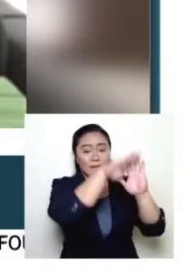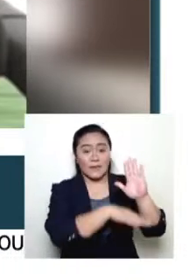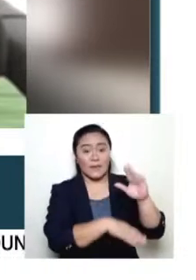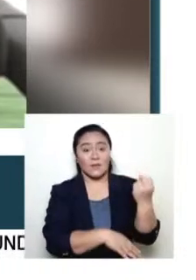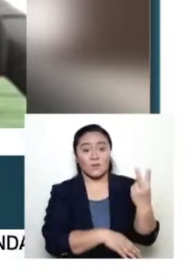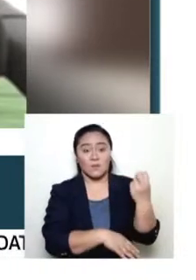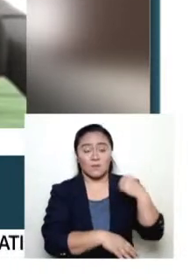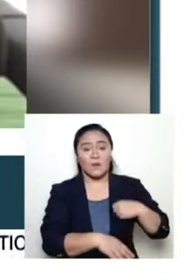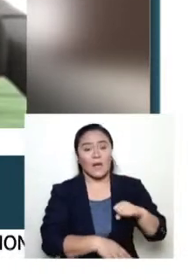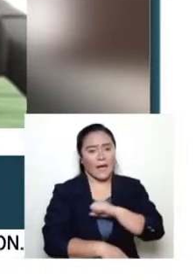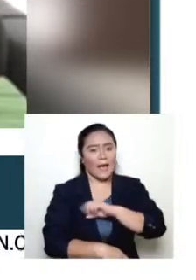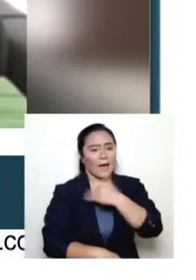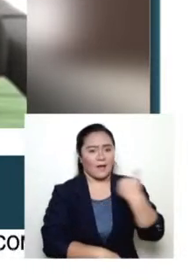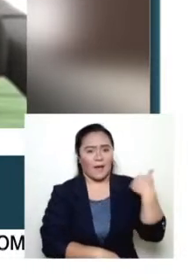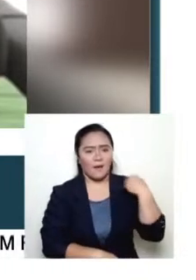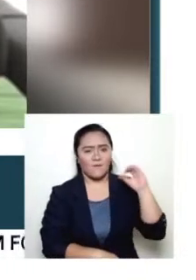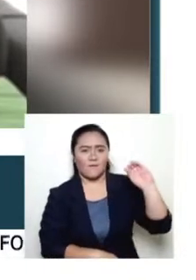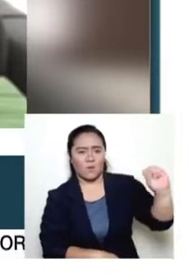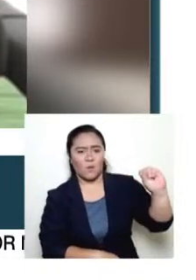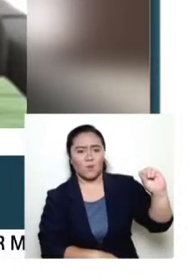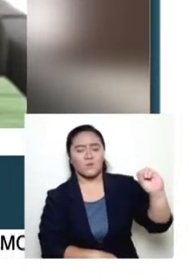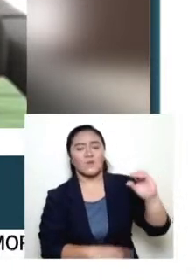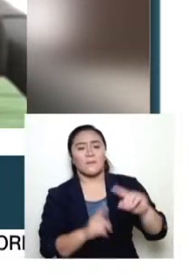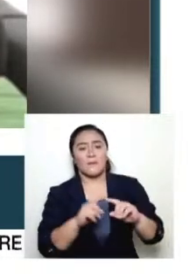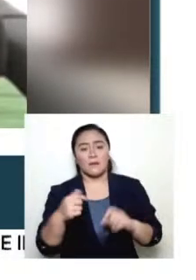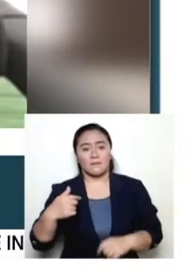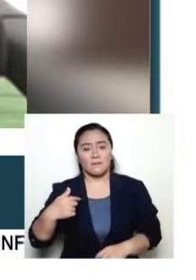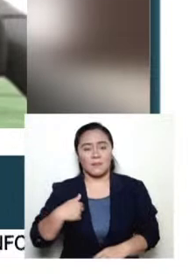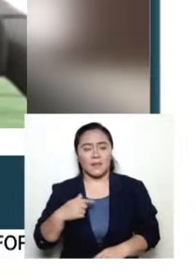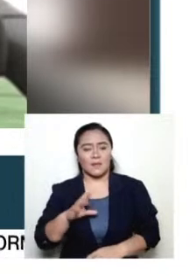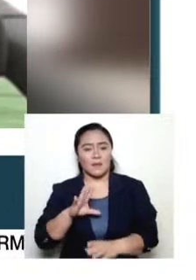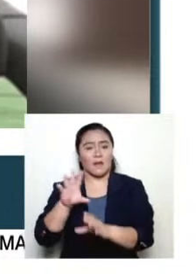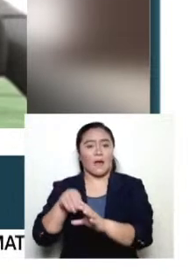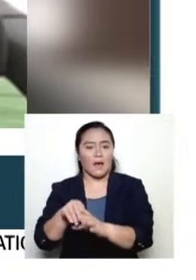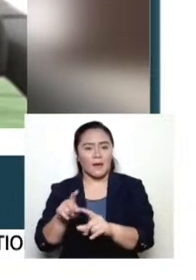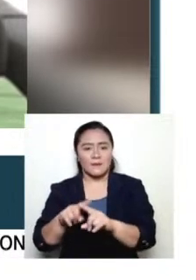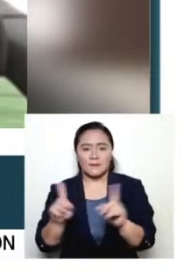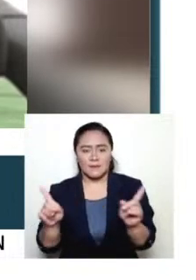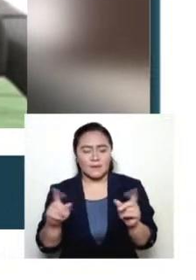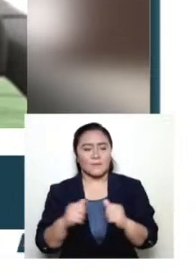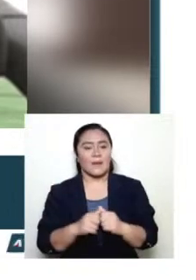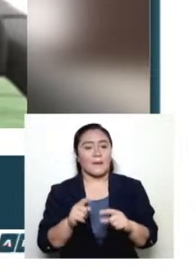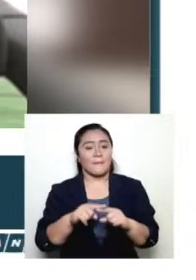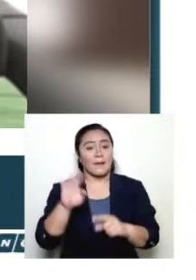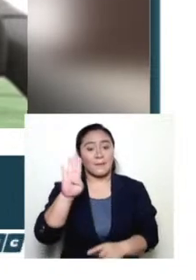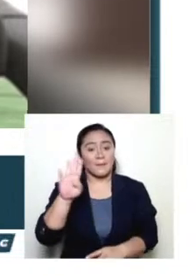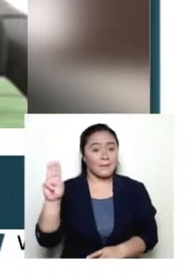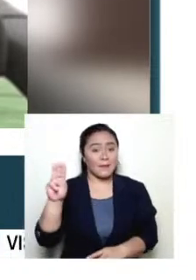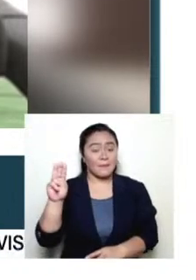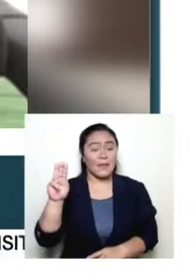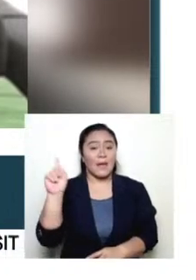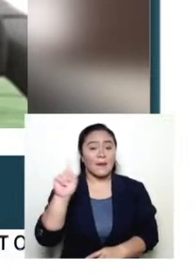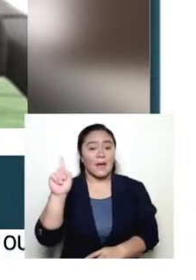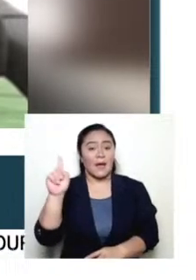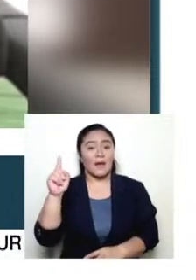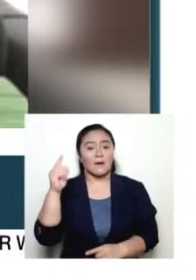facts were wrong. At ito ang problema sa Marcos camp, kila Bongbong Marcos. They resort to this kind